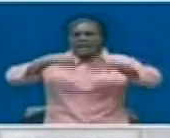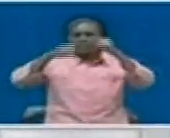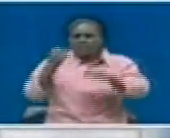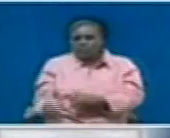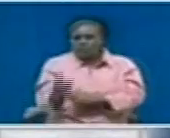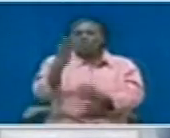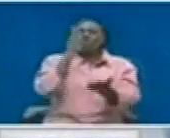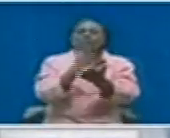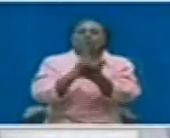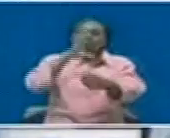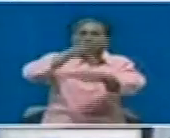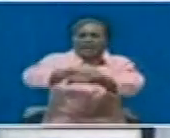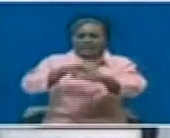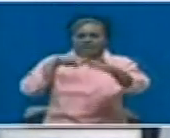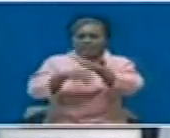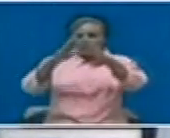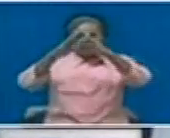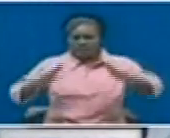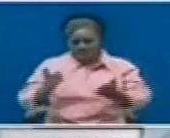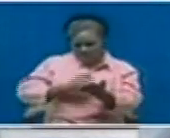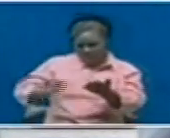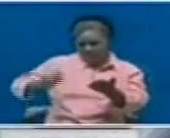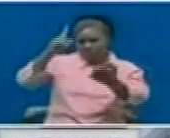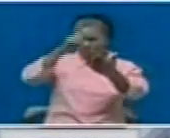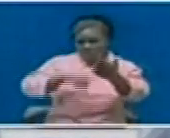was indeed recovered from the house.